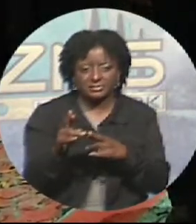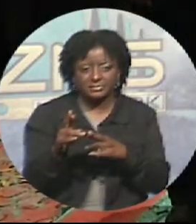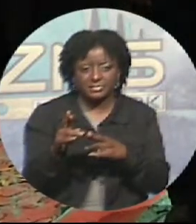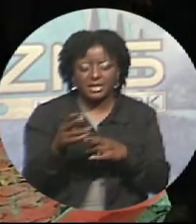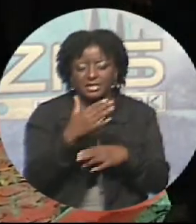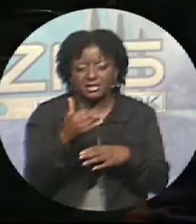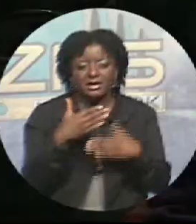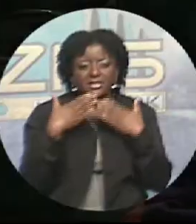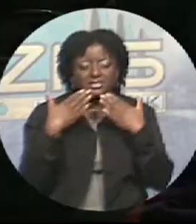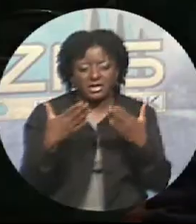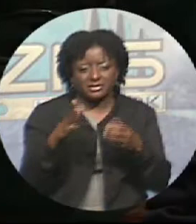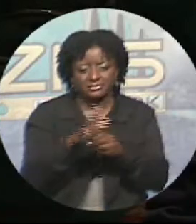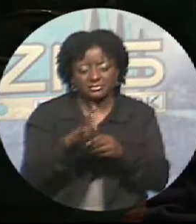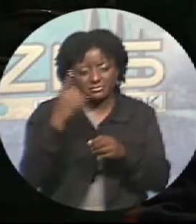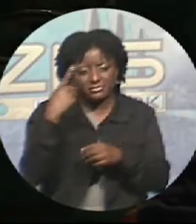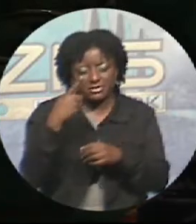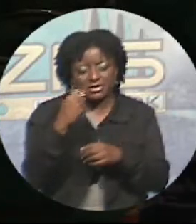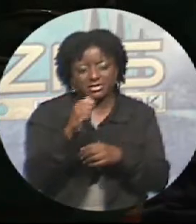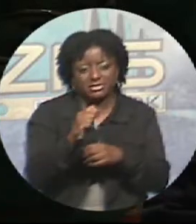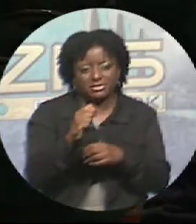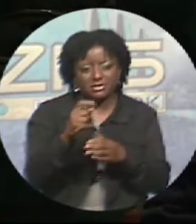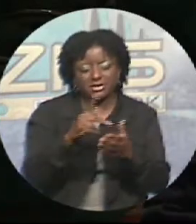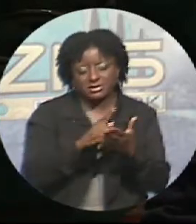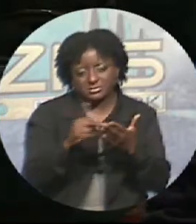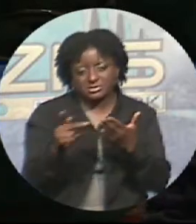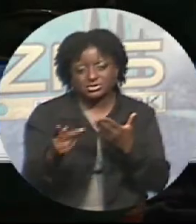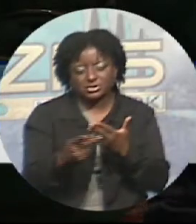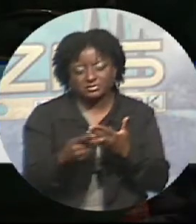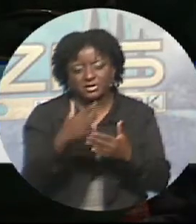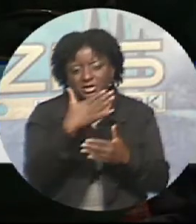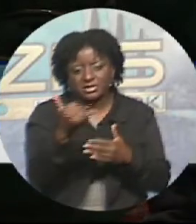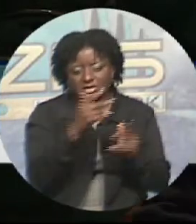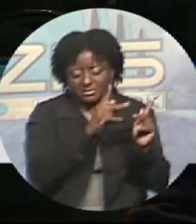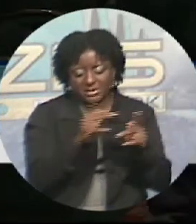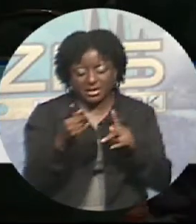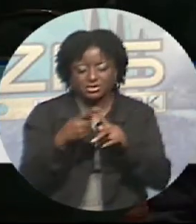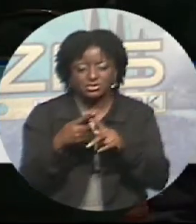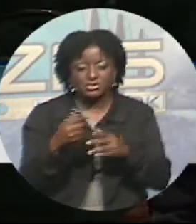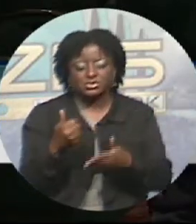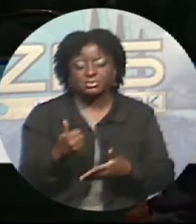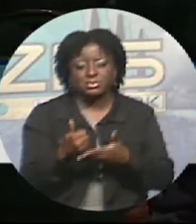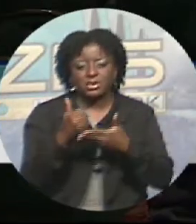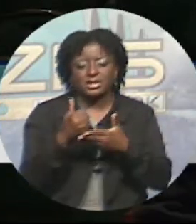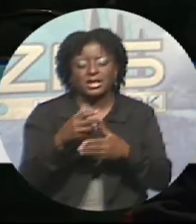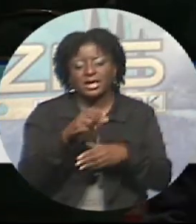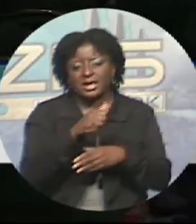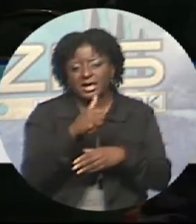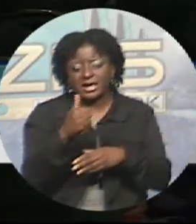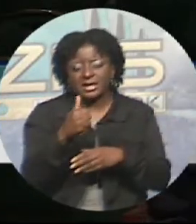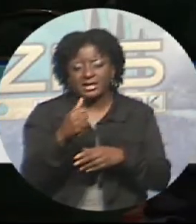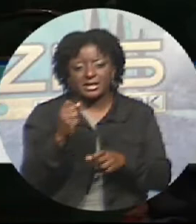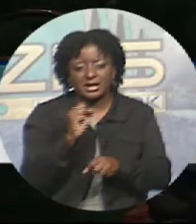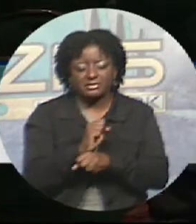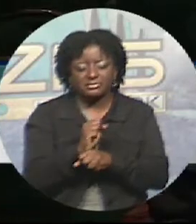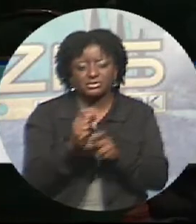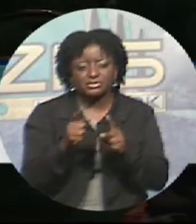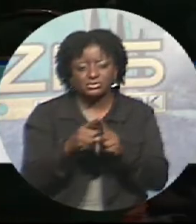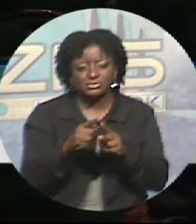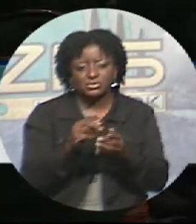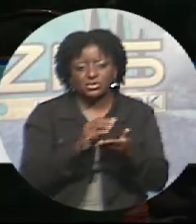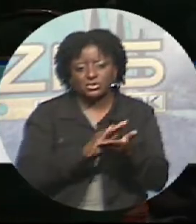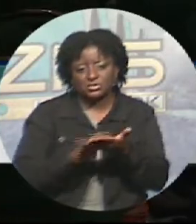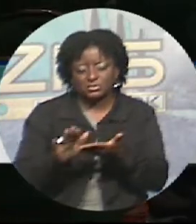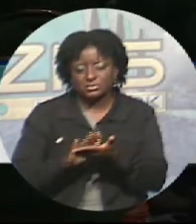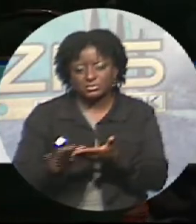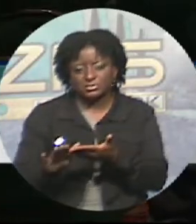for the CBSI initiative and they plan on supporting any effort to eradicate crime in the region. However, he continues to stress that